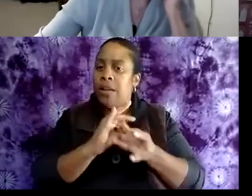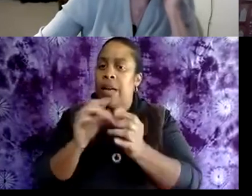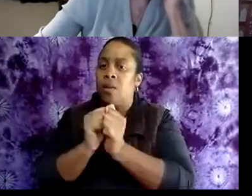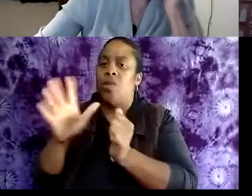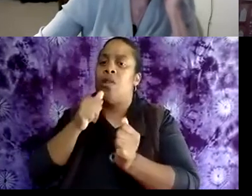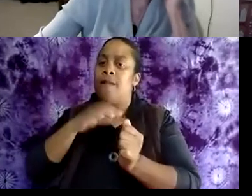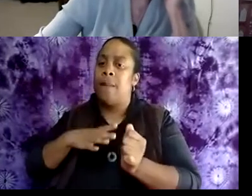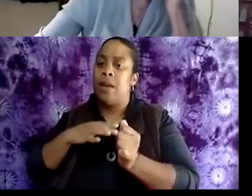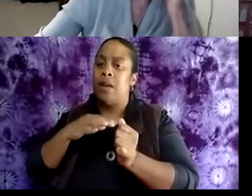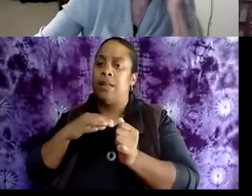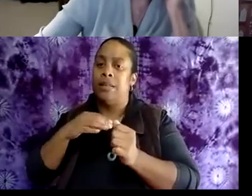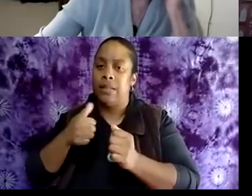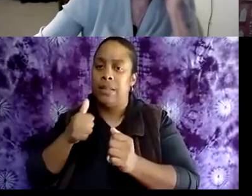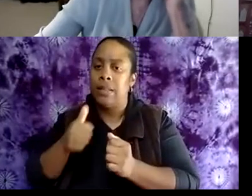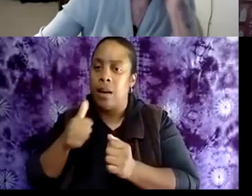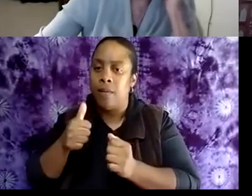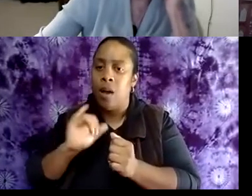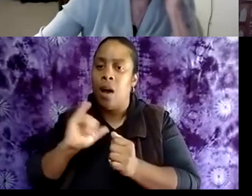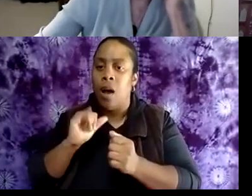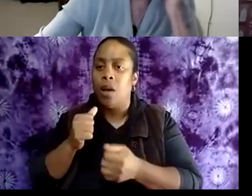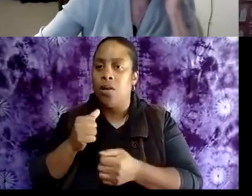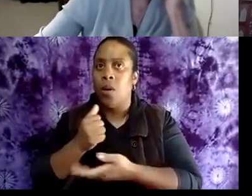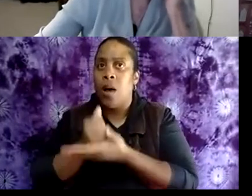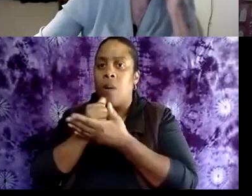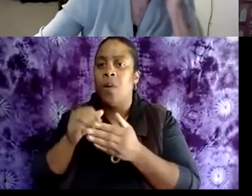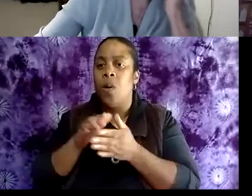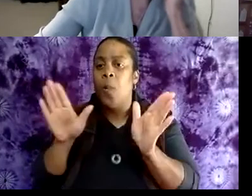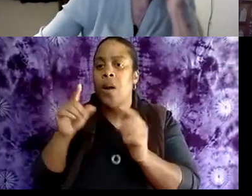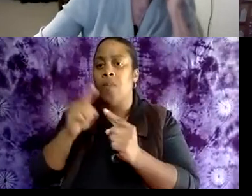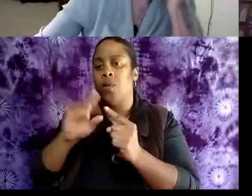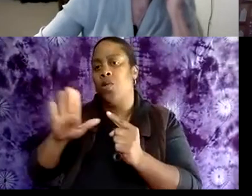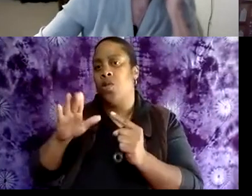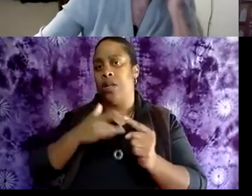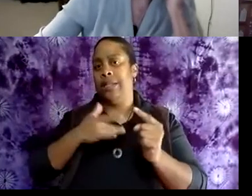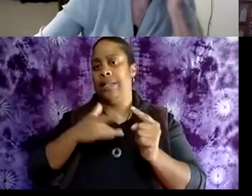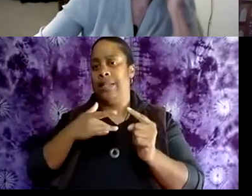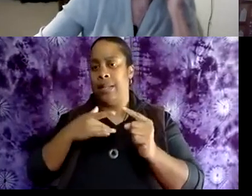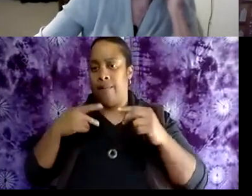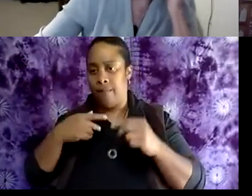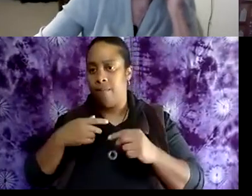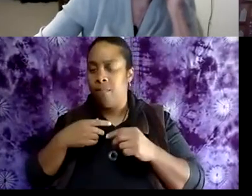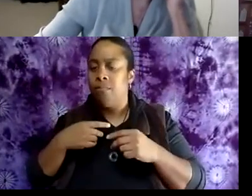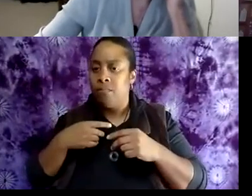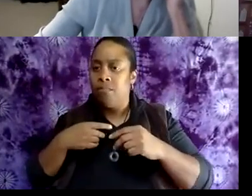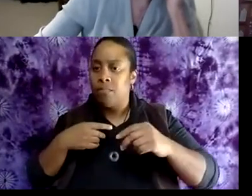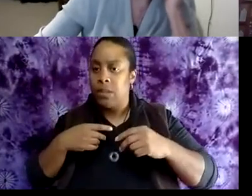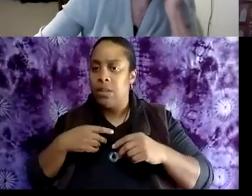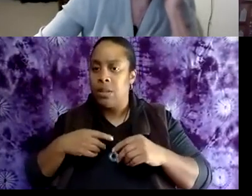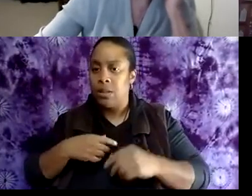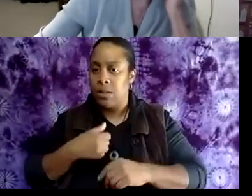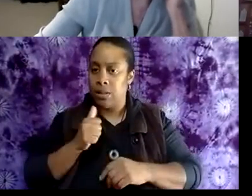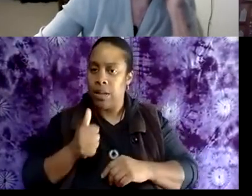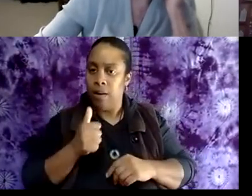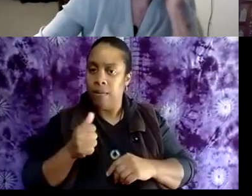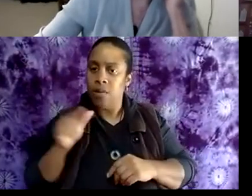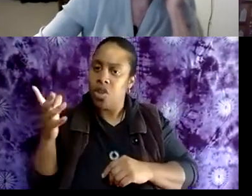to open up to the sensitivity that's so much a part of you. And you can call on her absolutely anytime you want. And she just wants you to